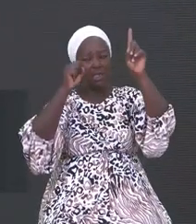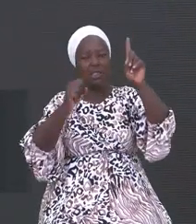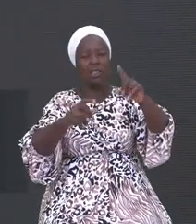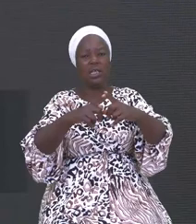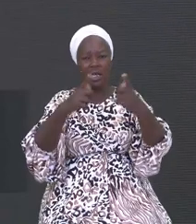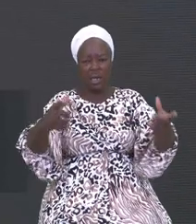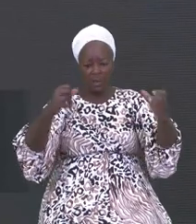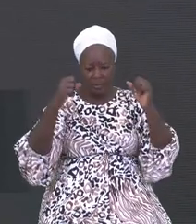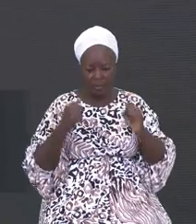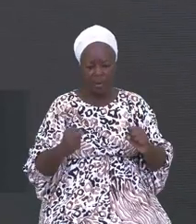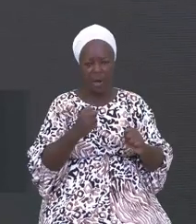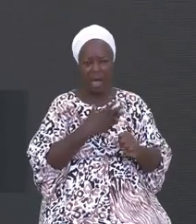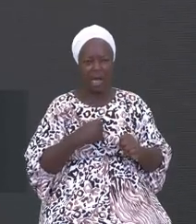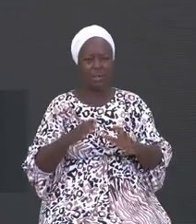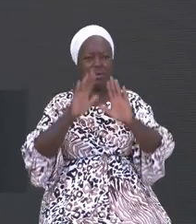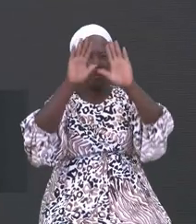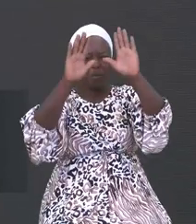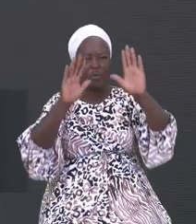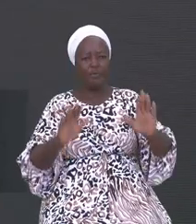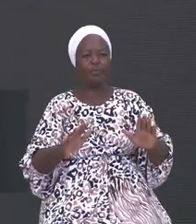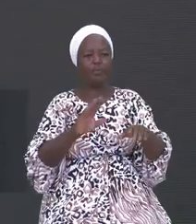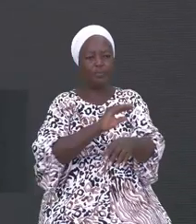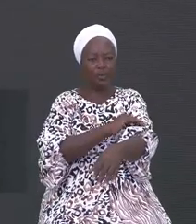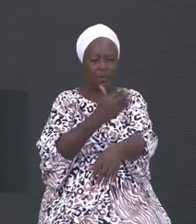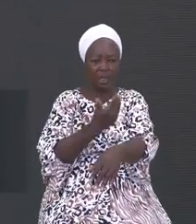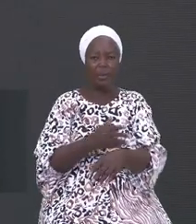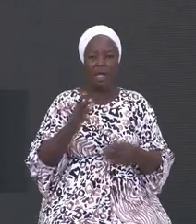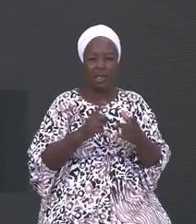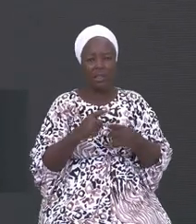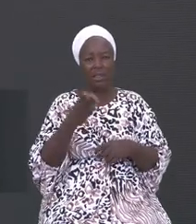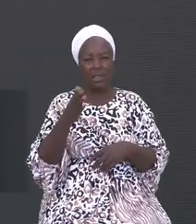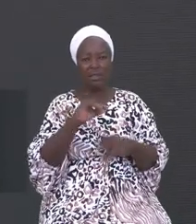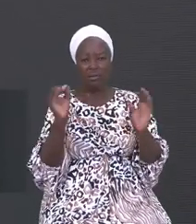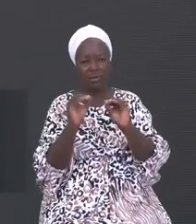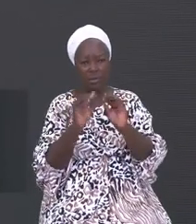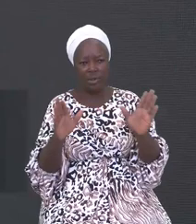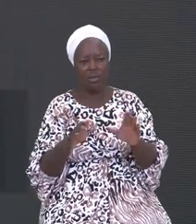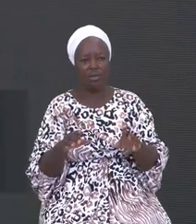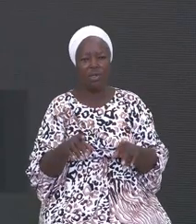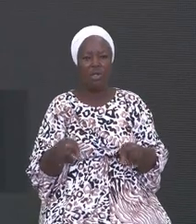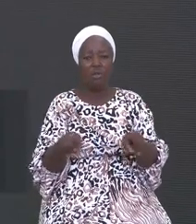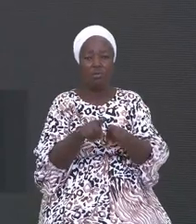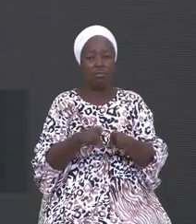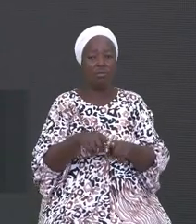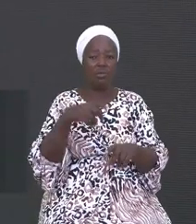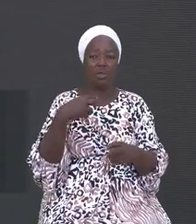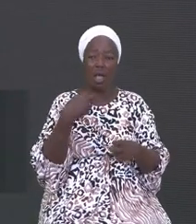and stretch out arm, and there is nothing too hard for thee.